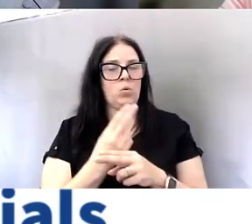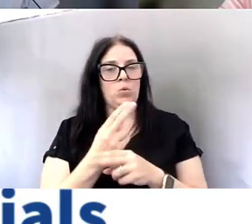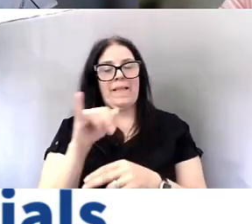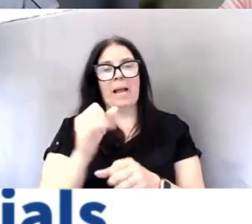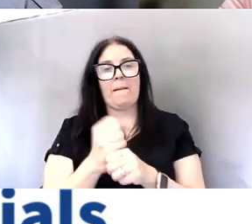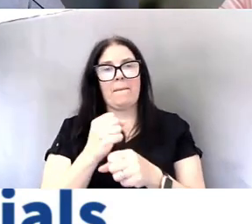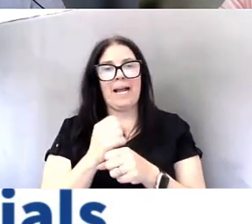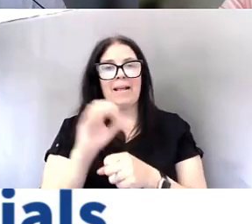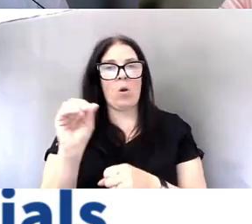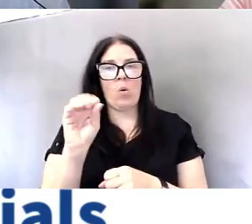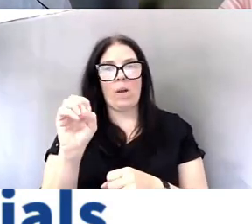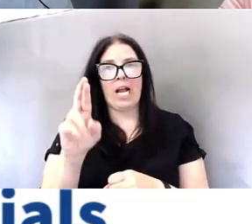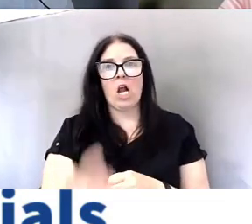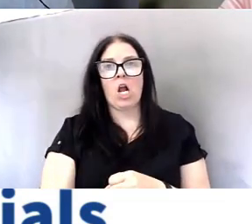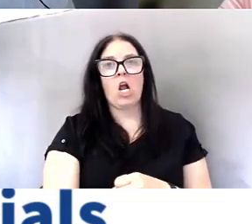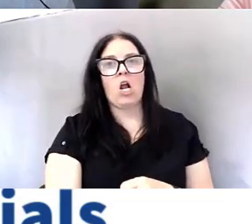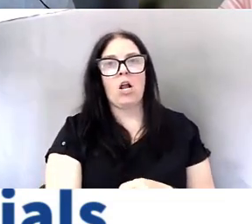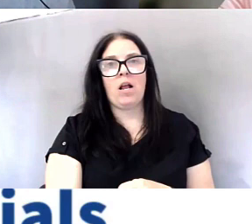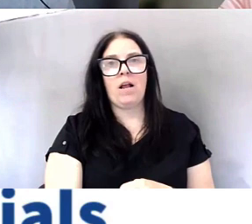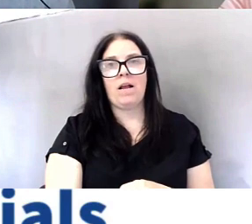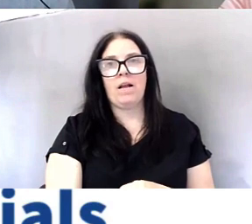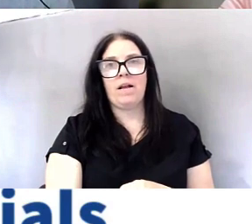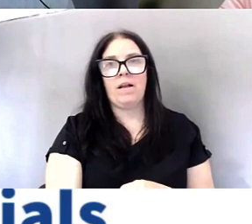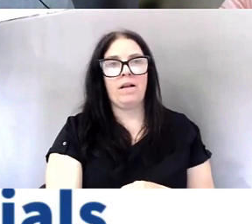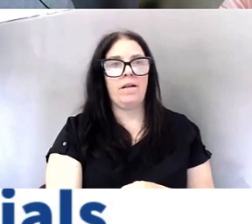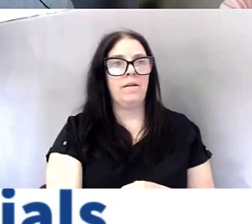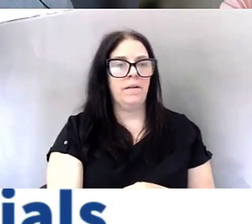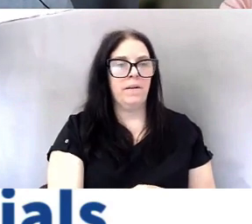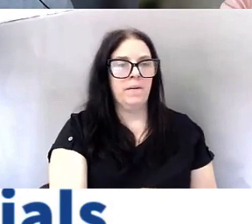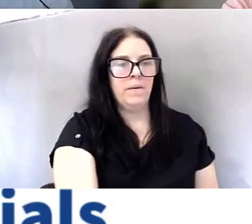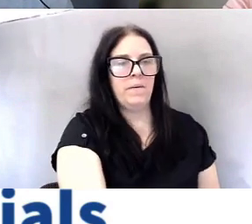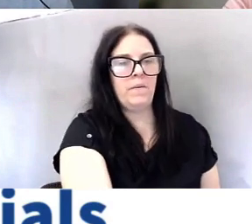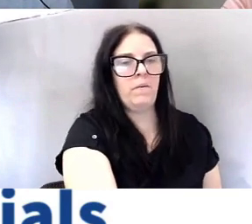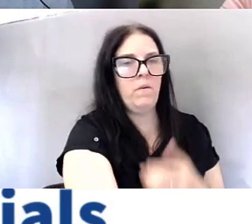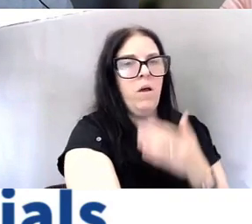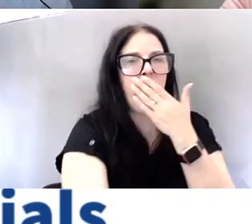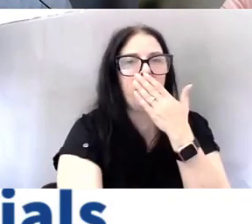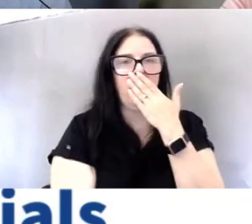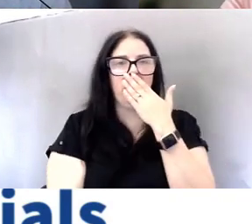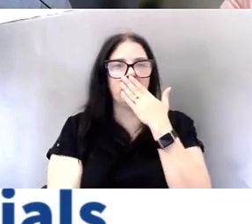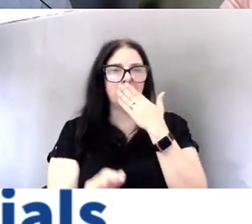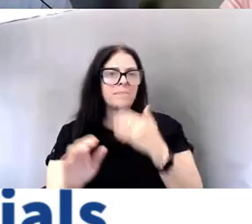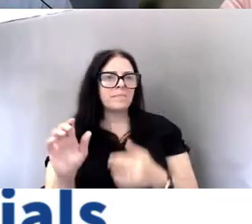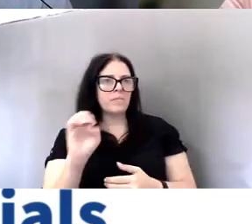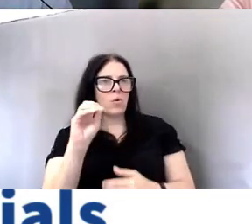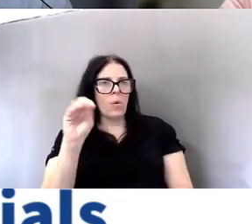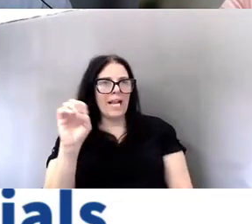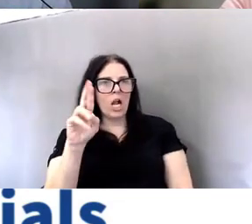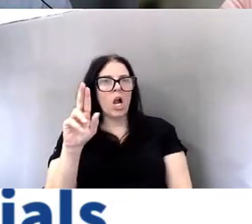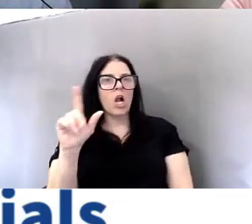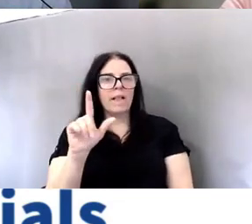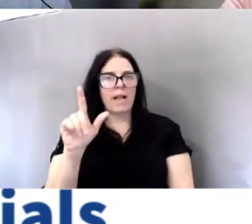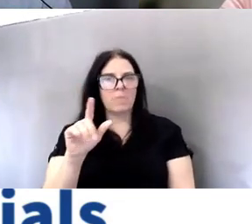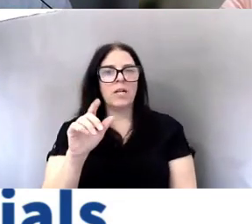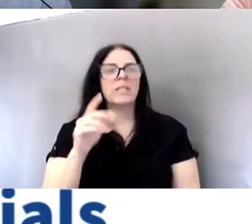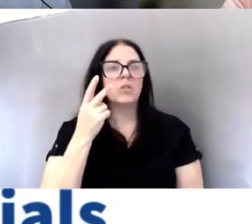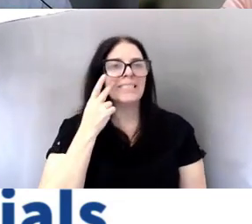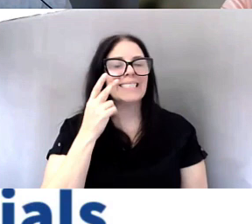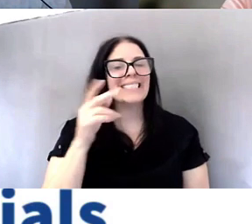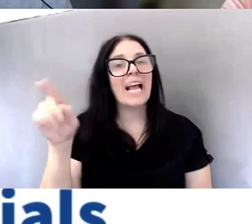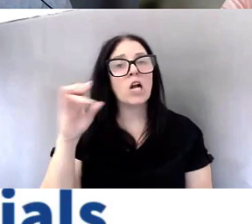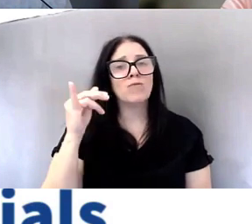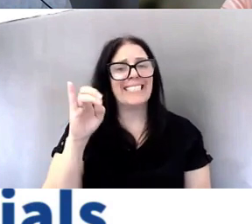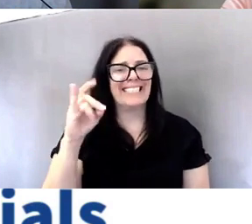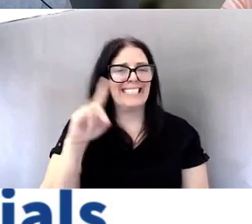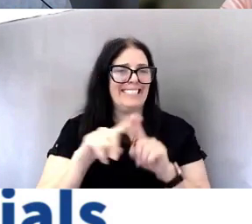the OER library. And we have, Christine will soon talk about the different